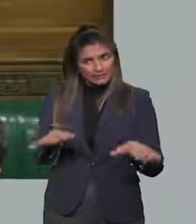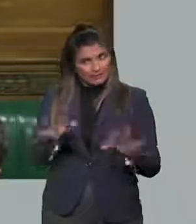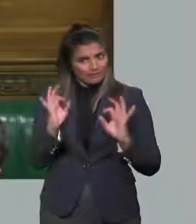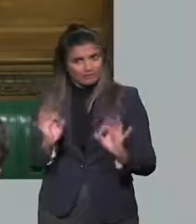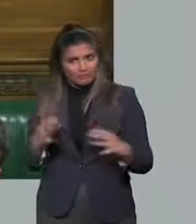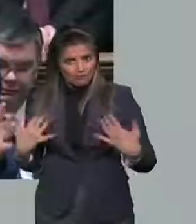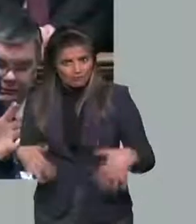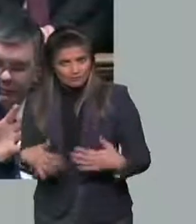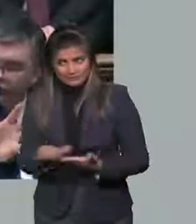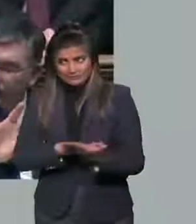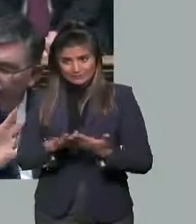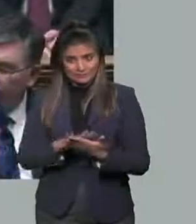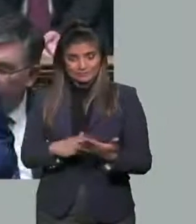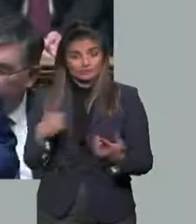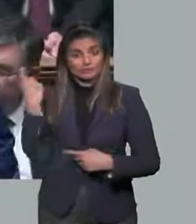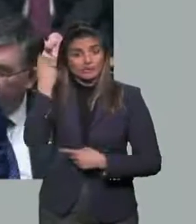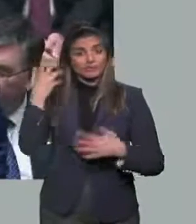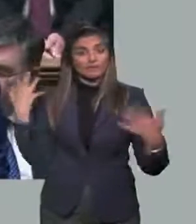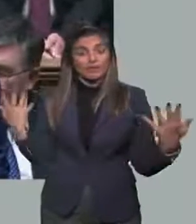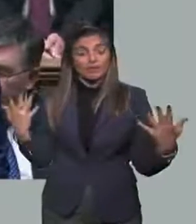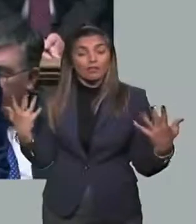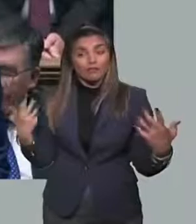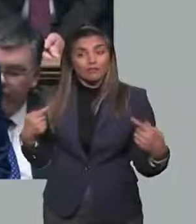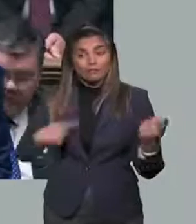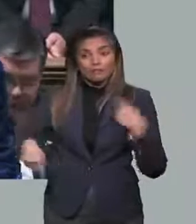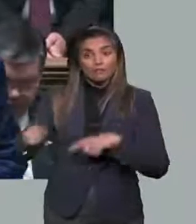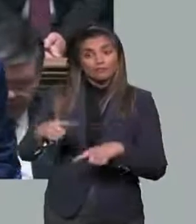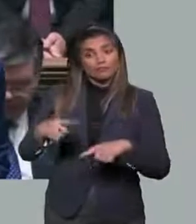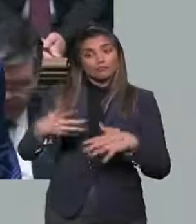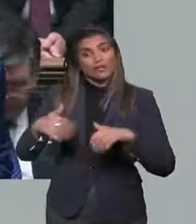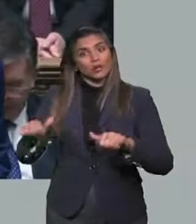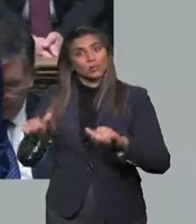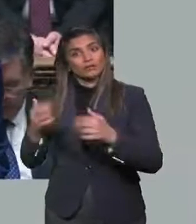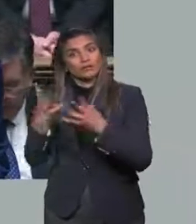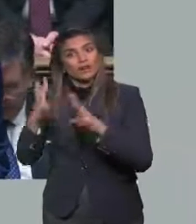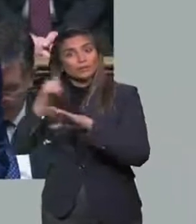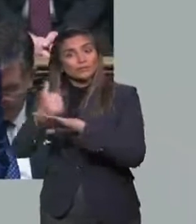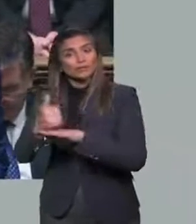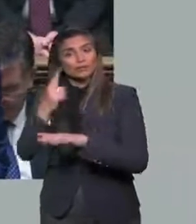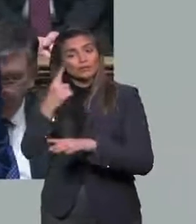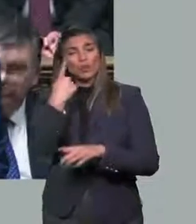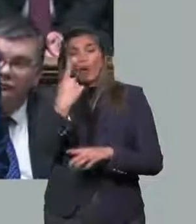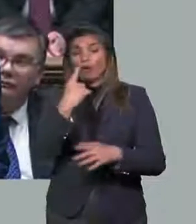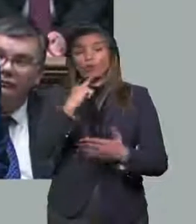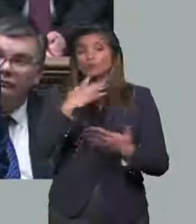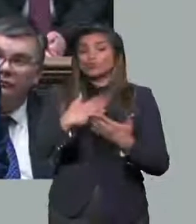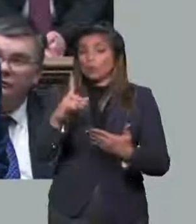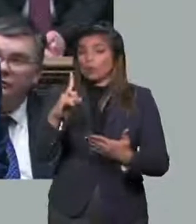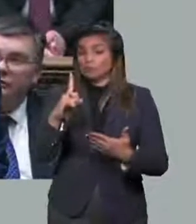remarkable success from everyone to the Resolution Foundation. He talks about the truth. There's one golden truth, and that